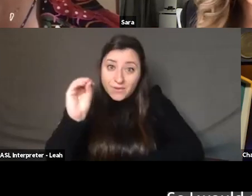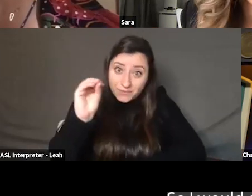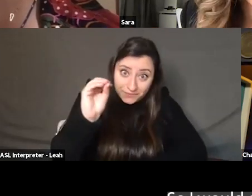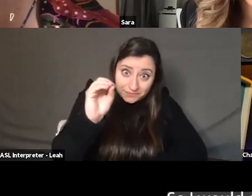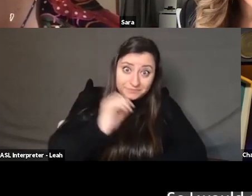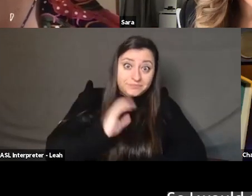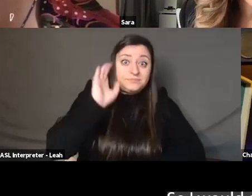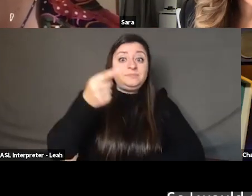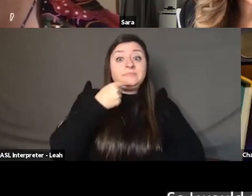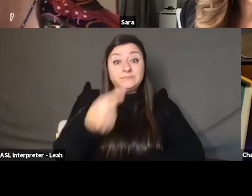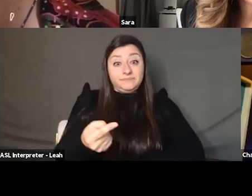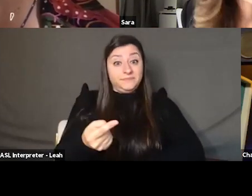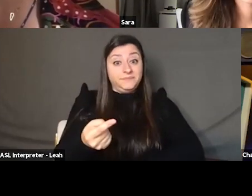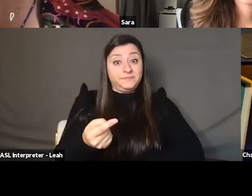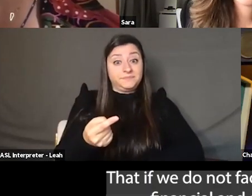say,